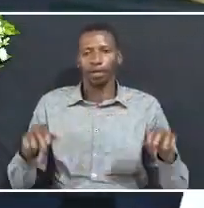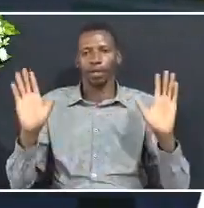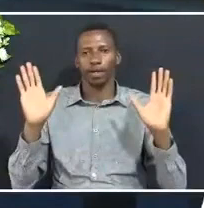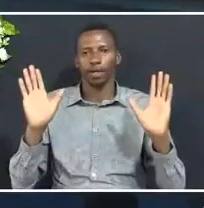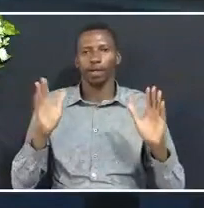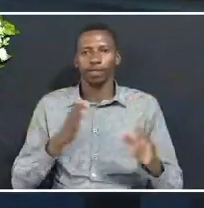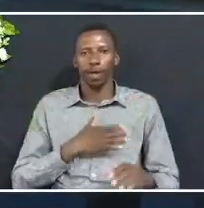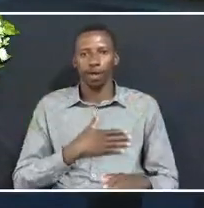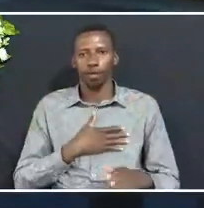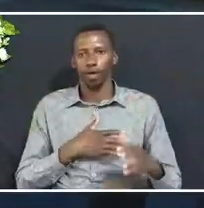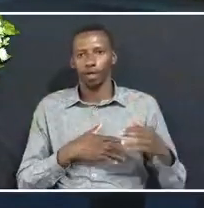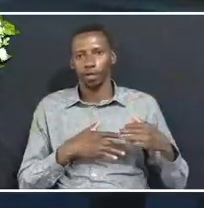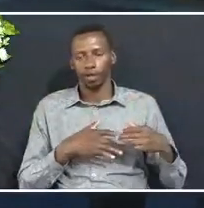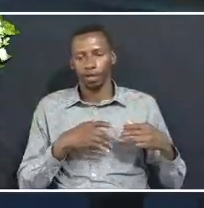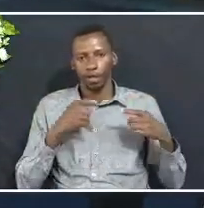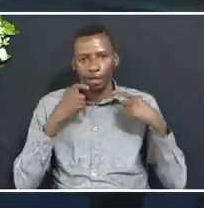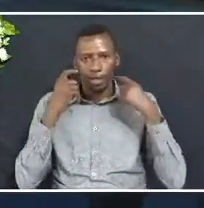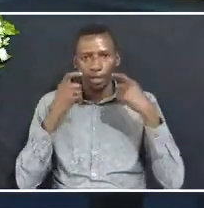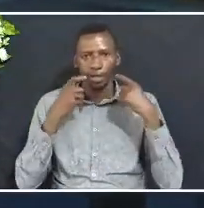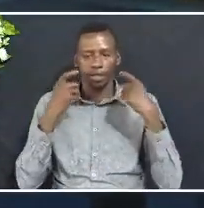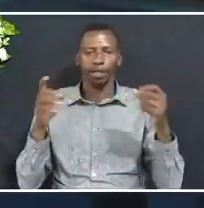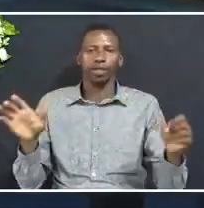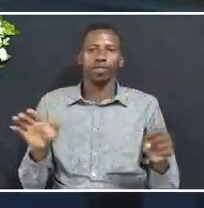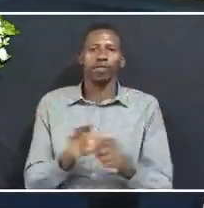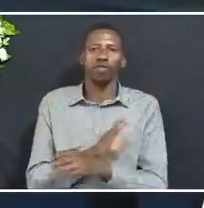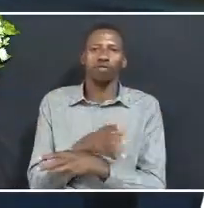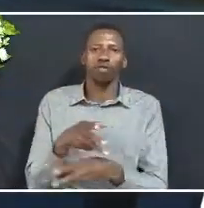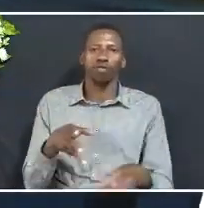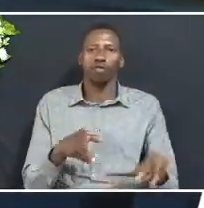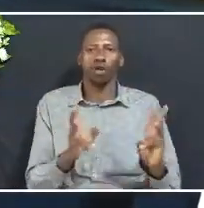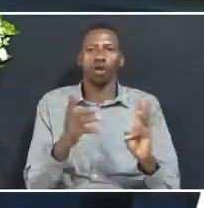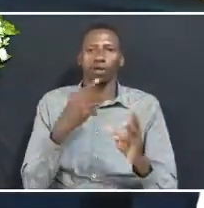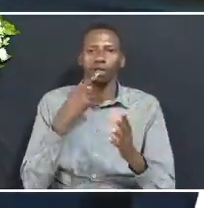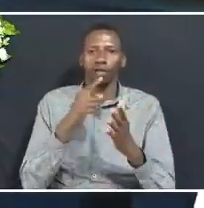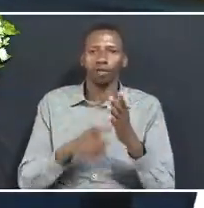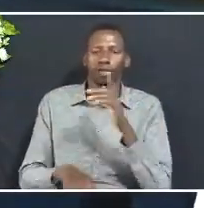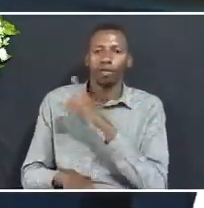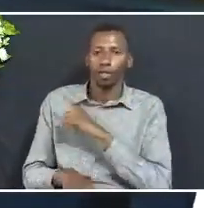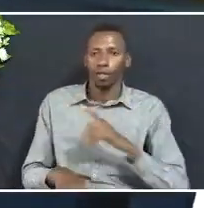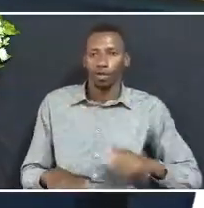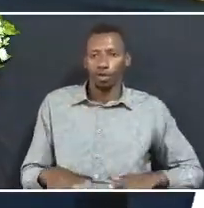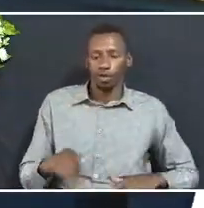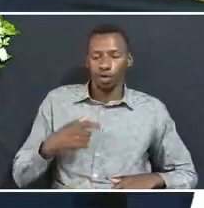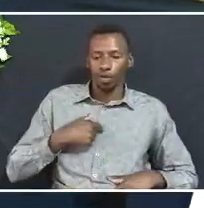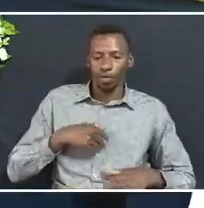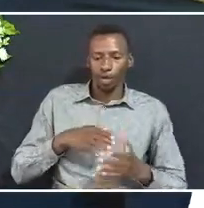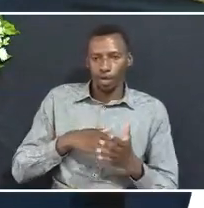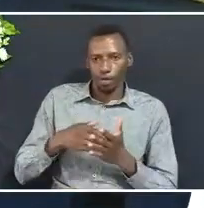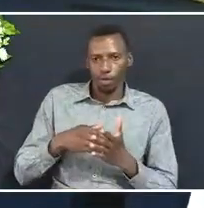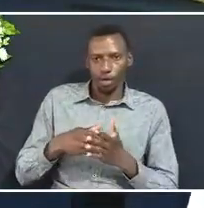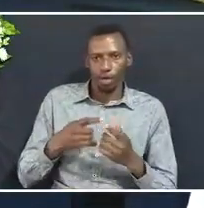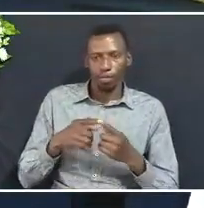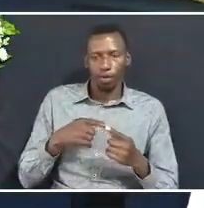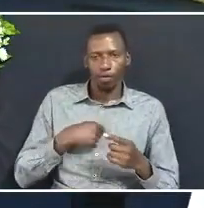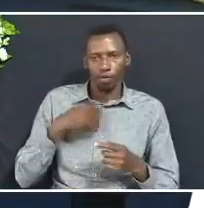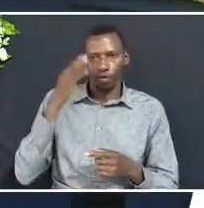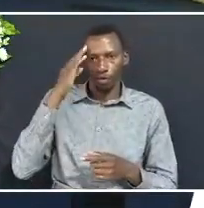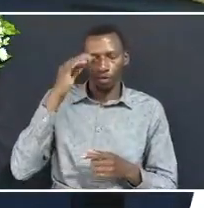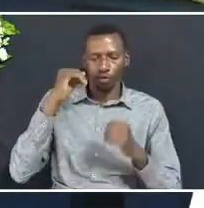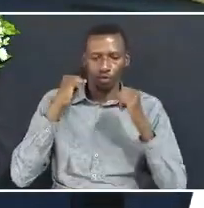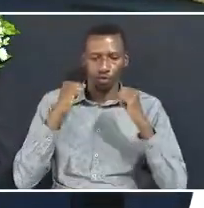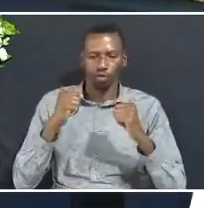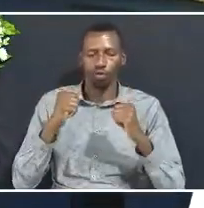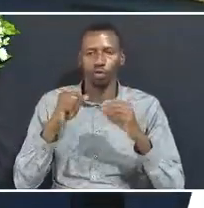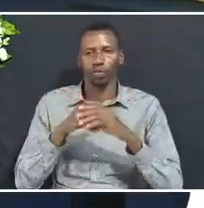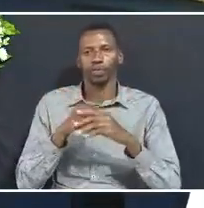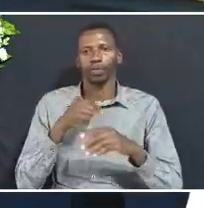our sinful ways and saying, Lord, I am weak, yet I know you are strong in me. Forgive me and